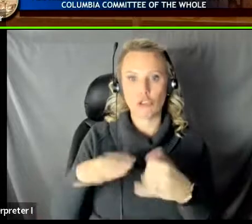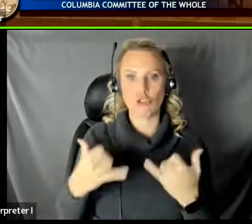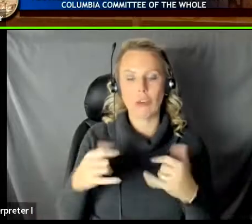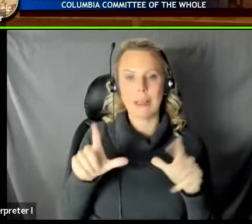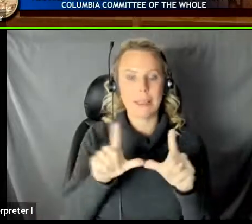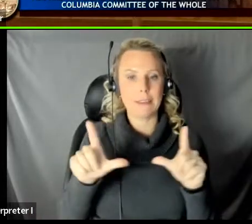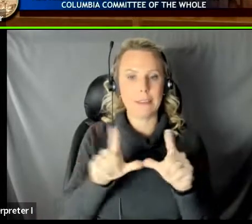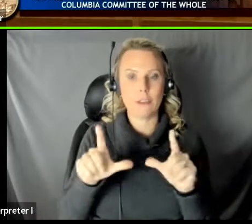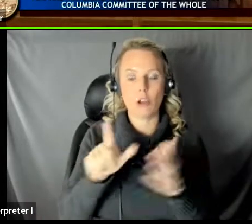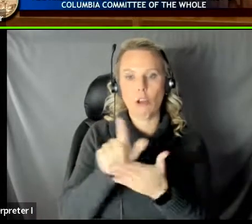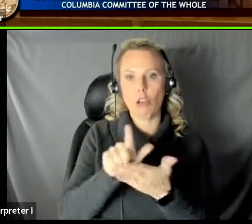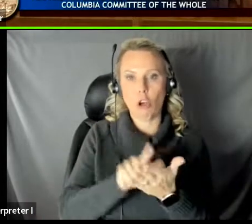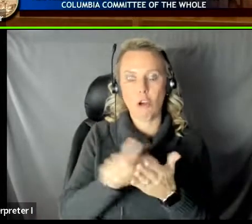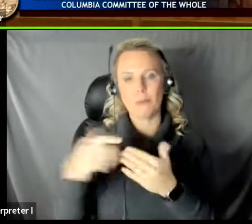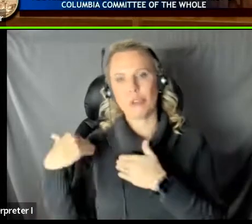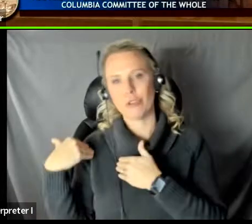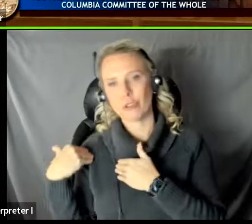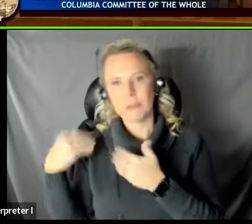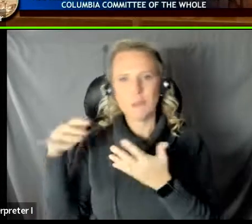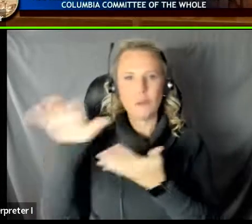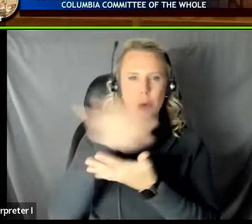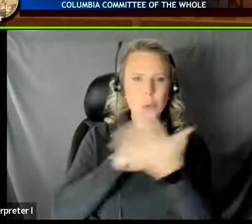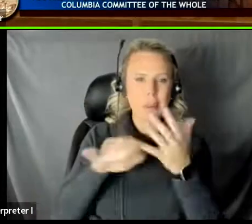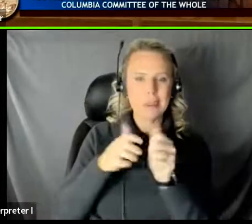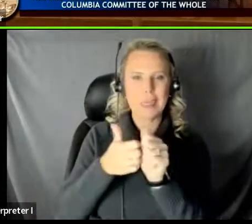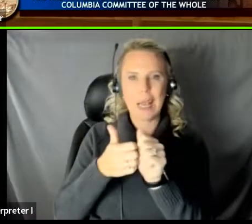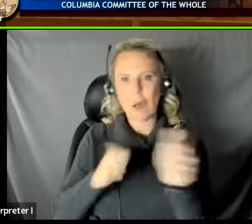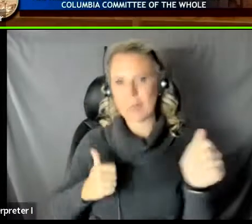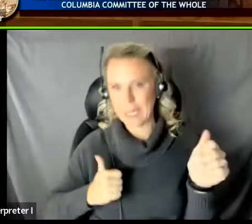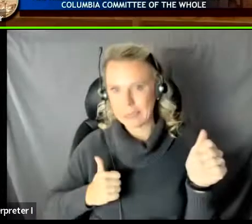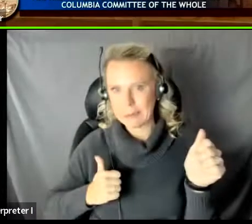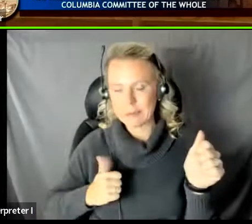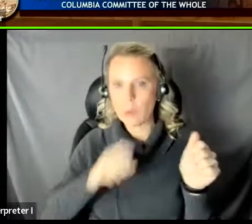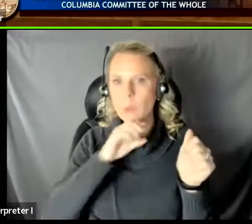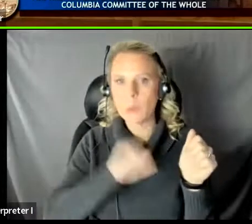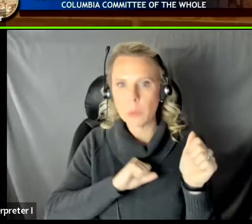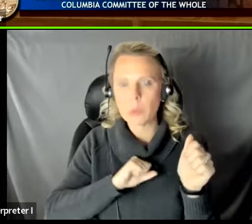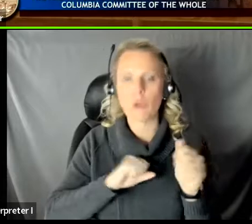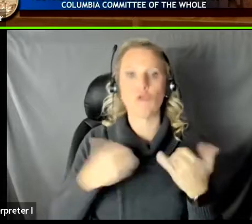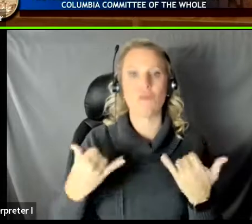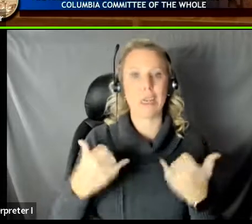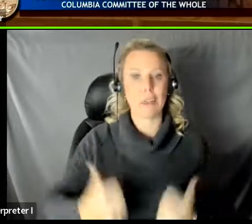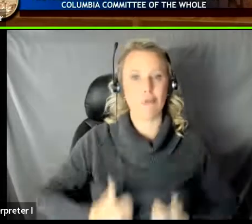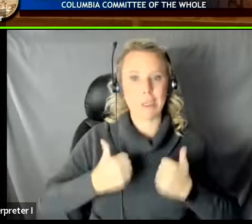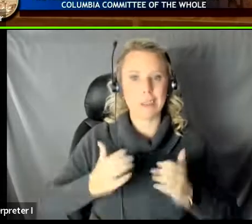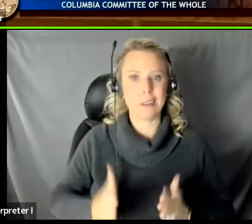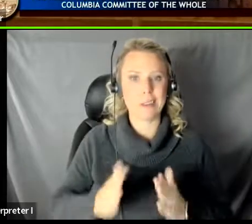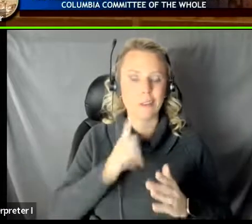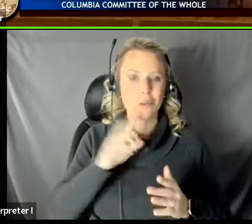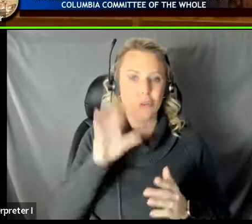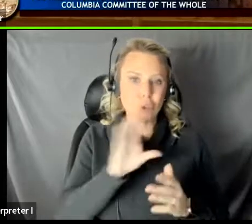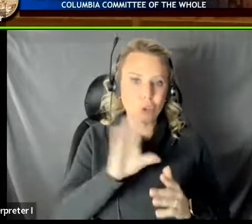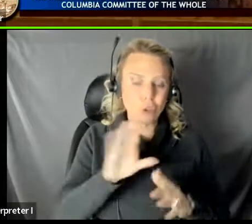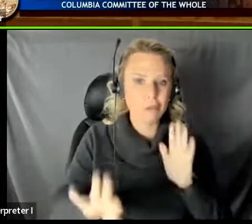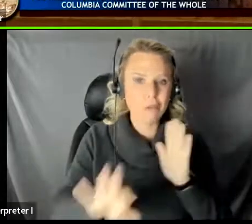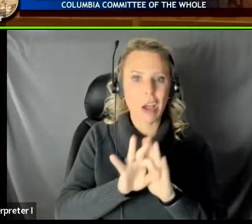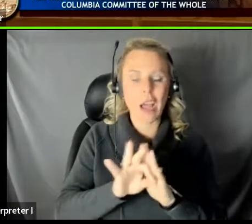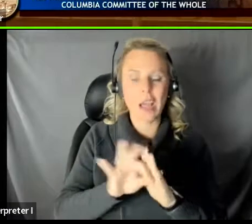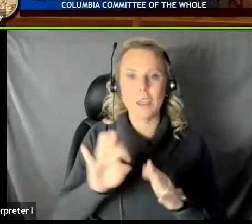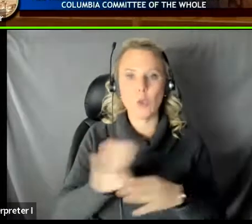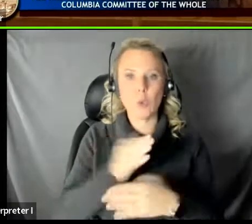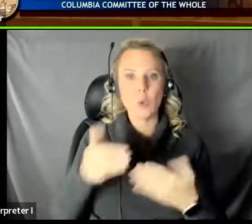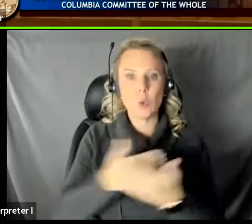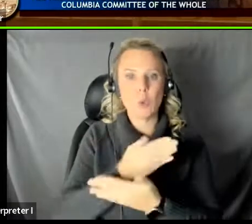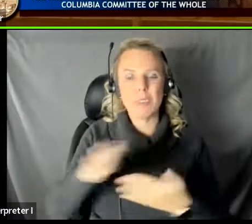and regulations are burdensome, confusing, and outdated. Right now, a resident looking to start a business must choose between over